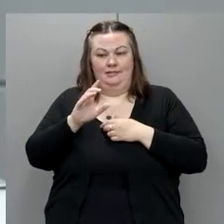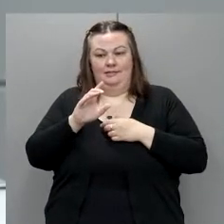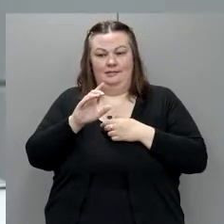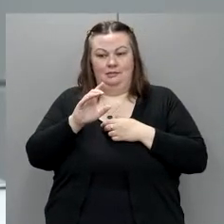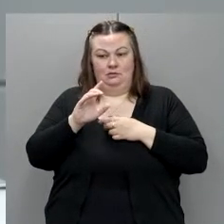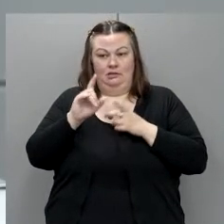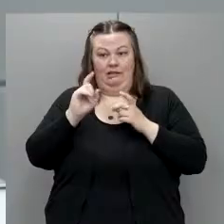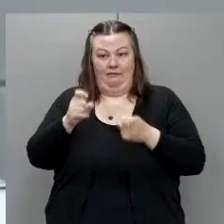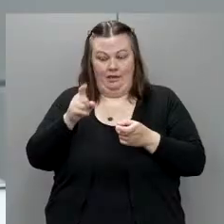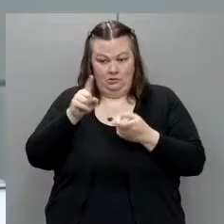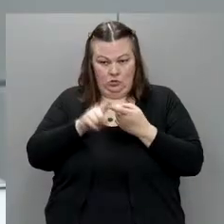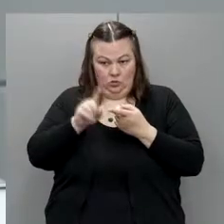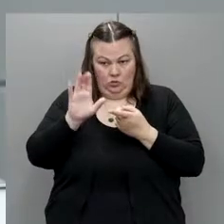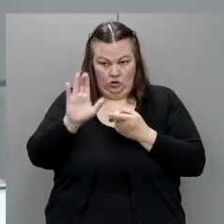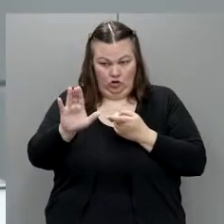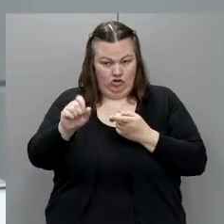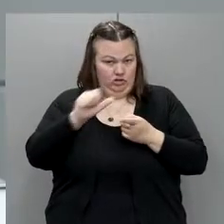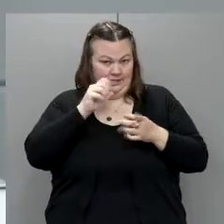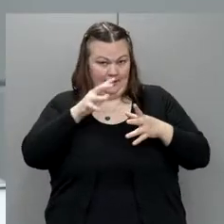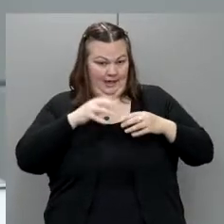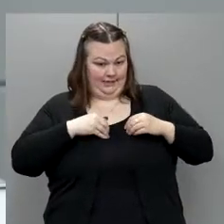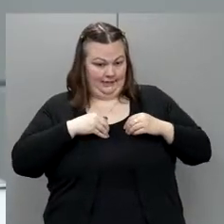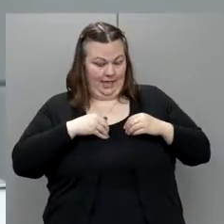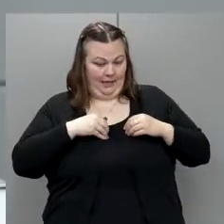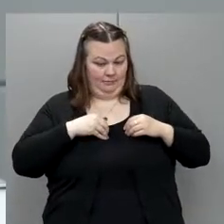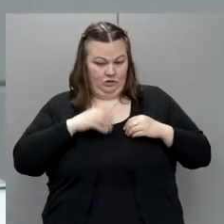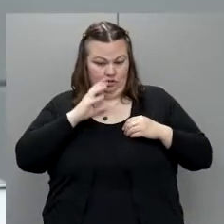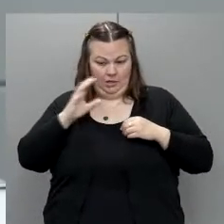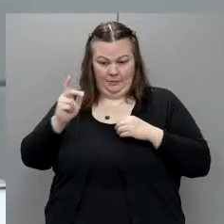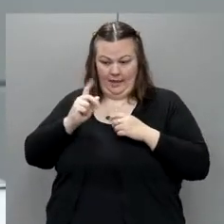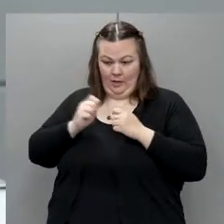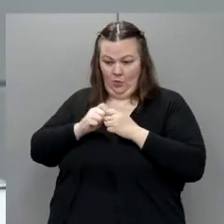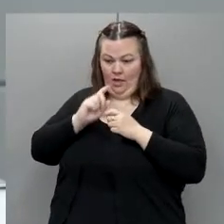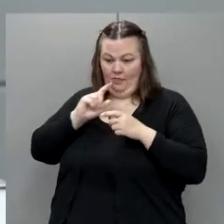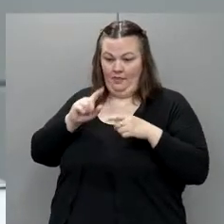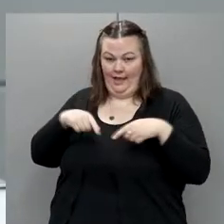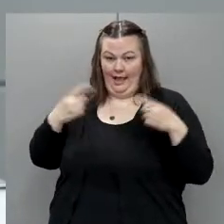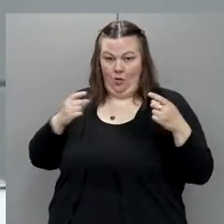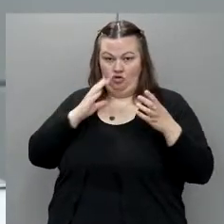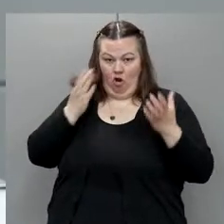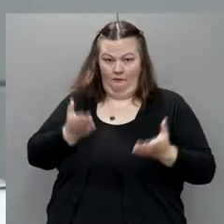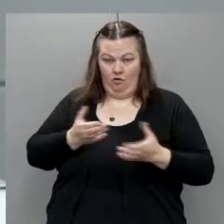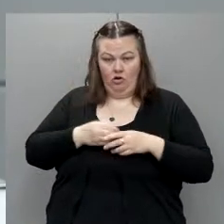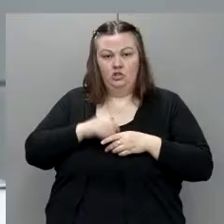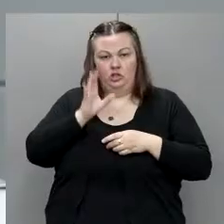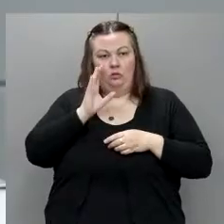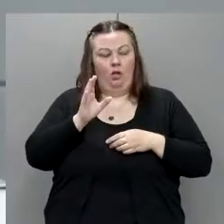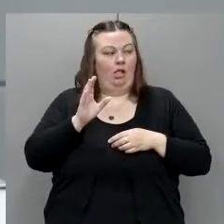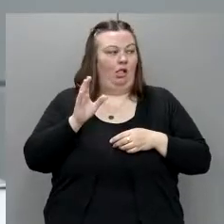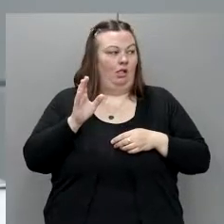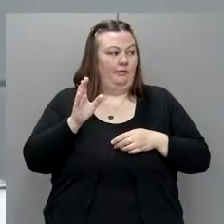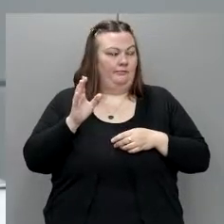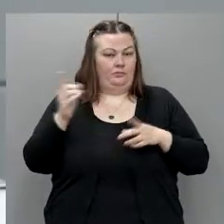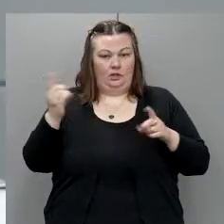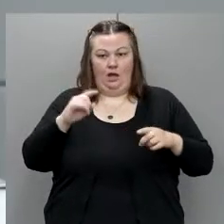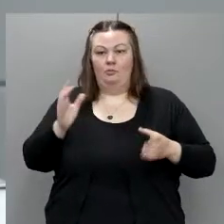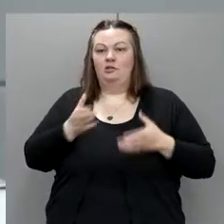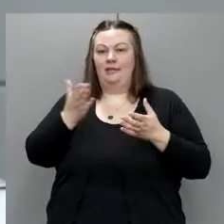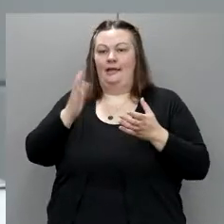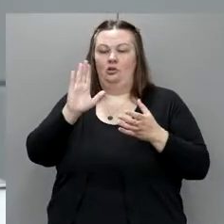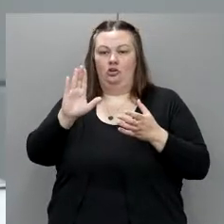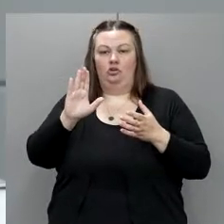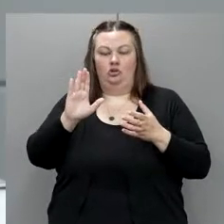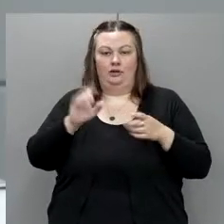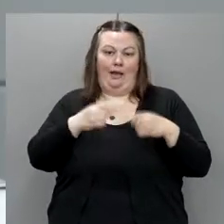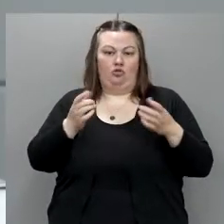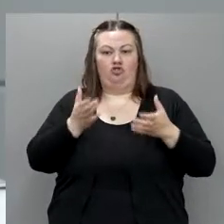her and she does not accept it, she comes back with a counteroffer. She will come, present her